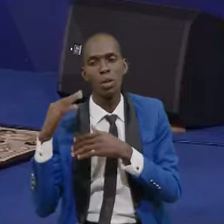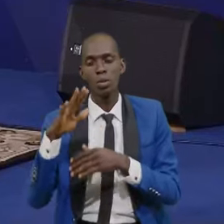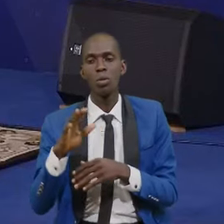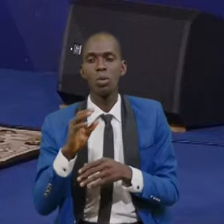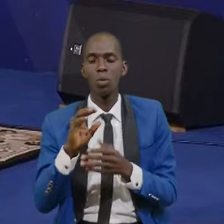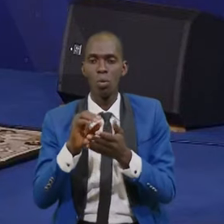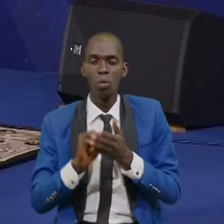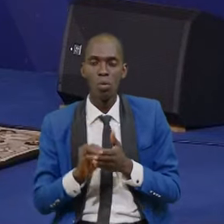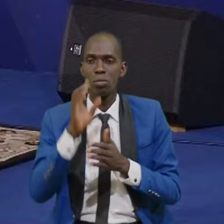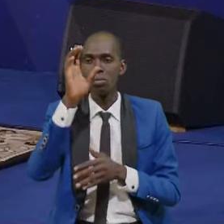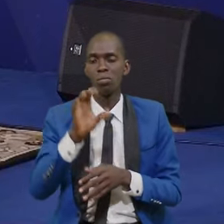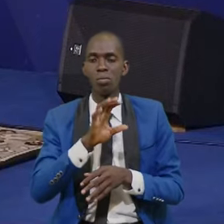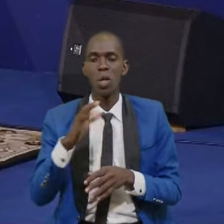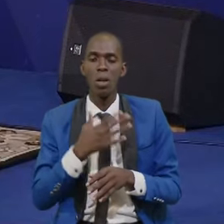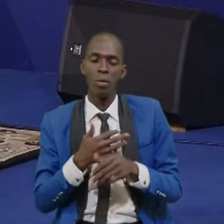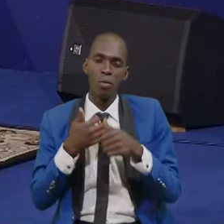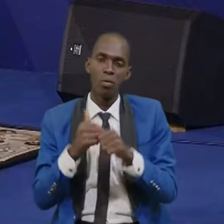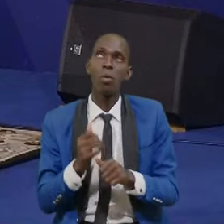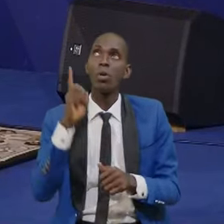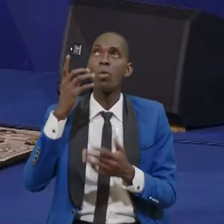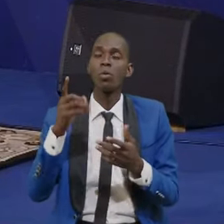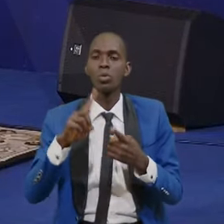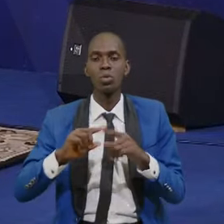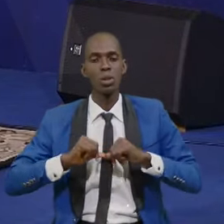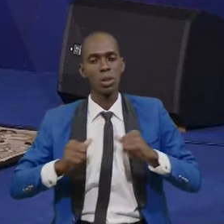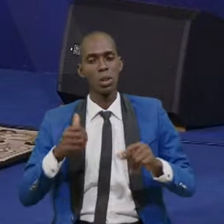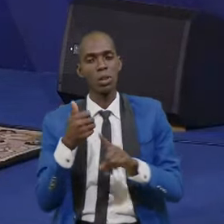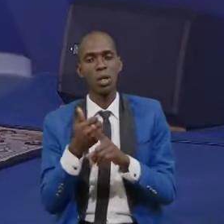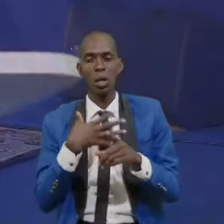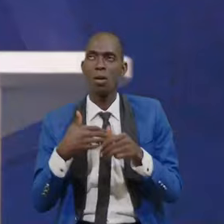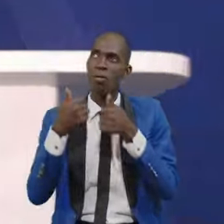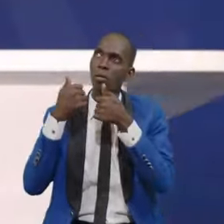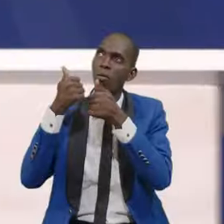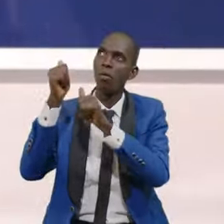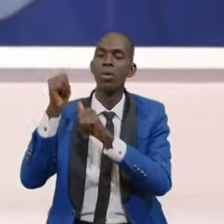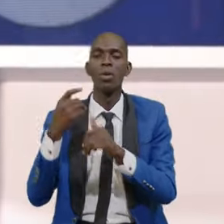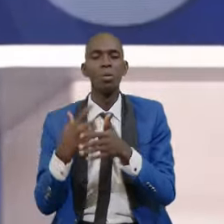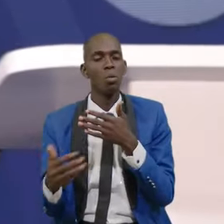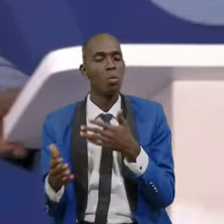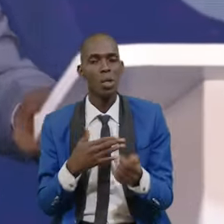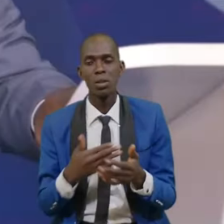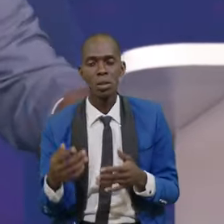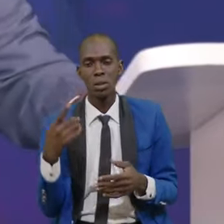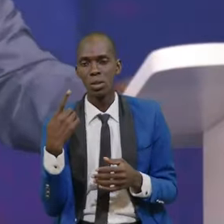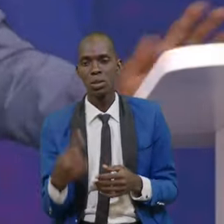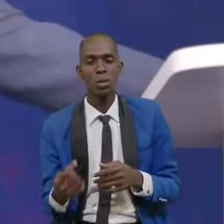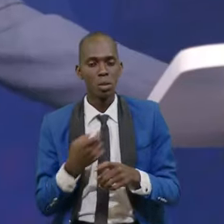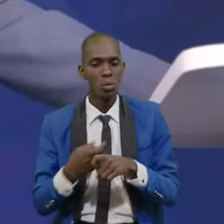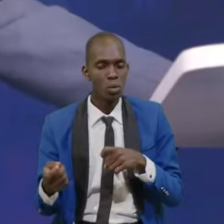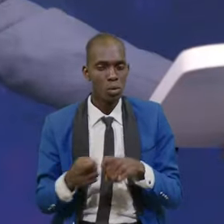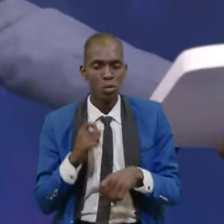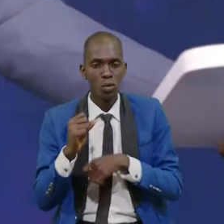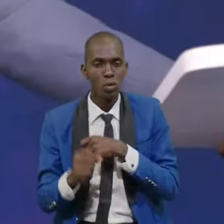to deny yourself and follow him. And whatever the suffering, whatever the persecution, he says, you are baptized